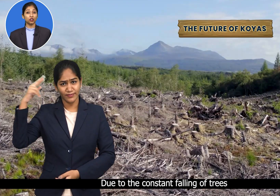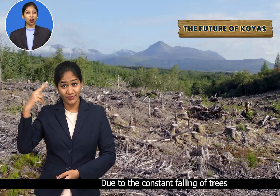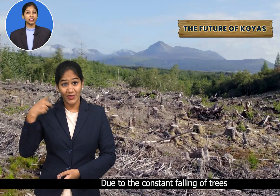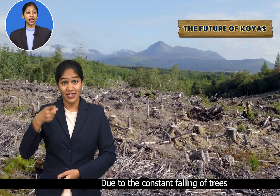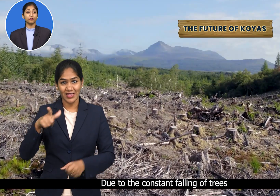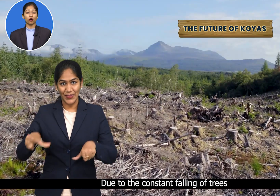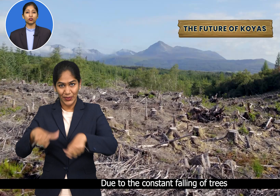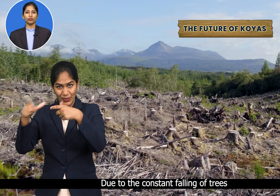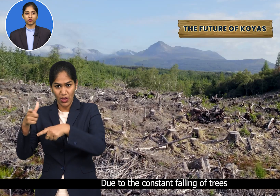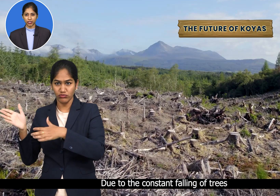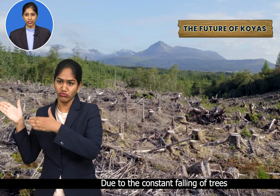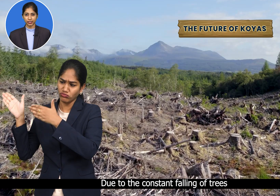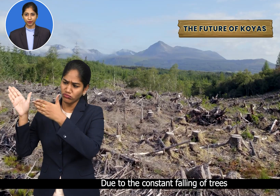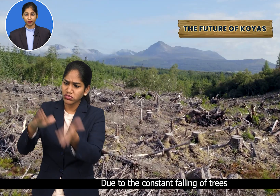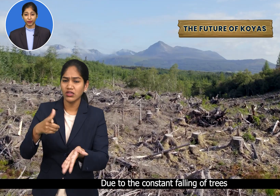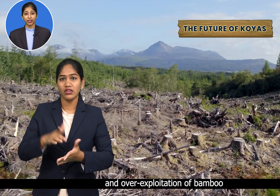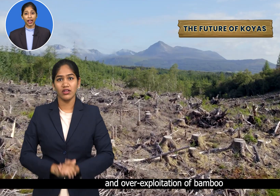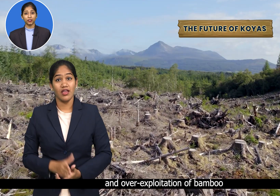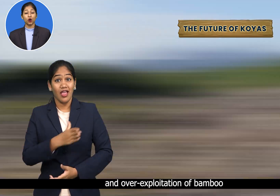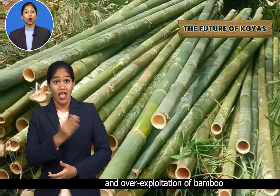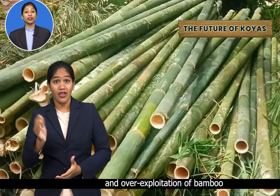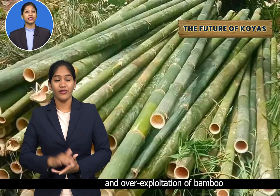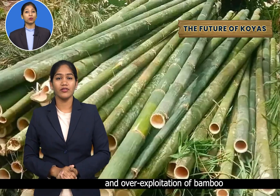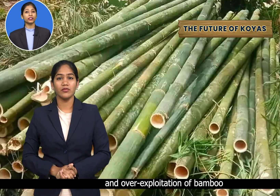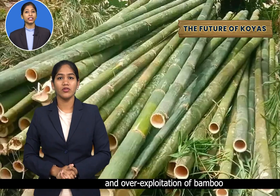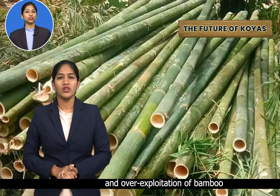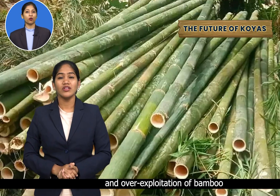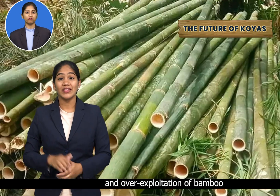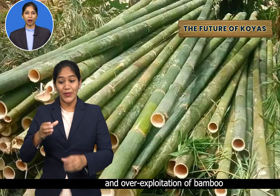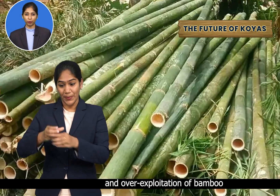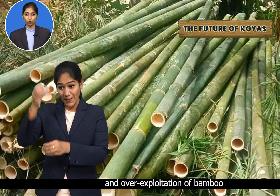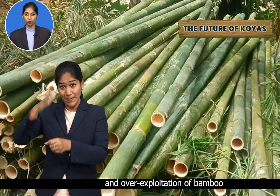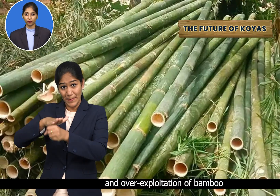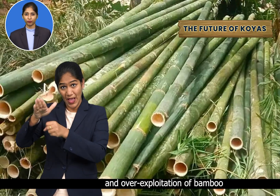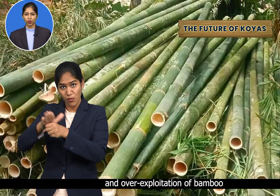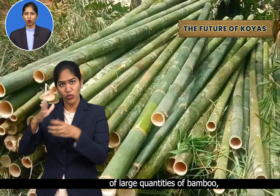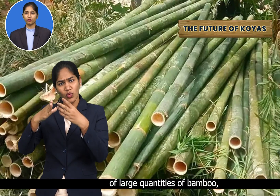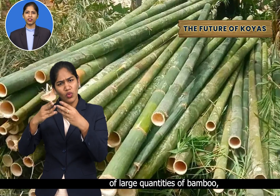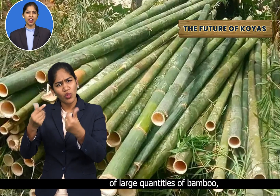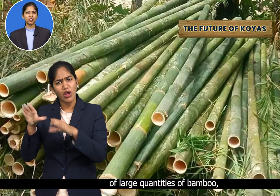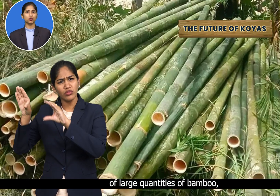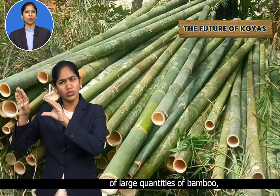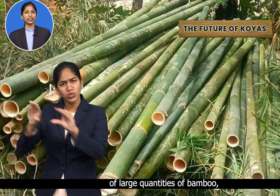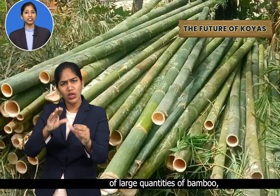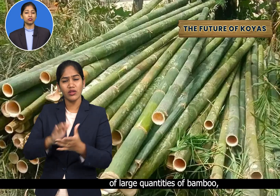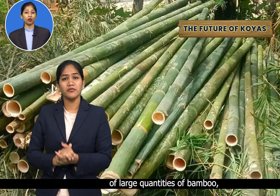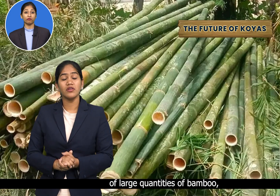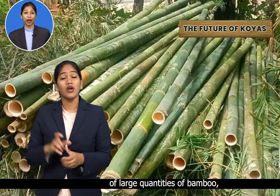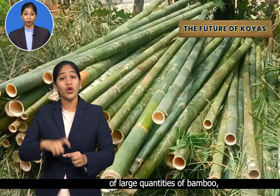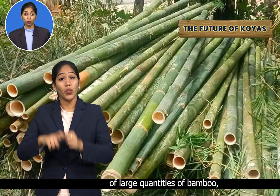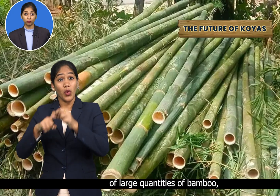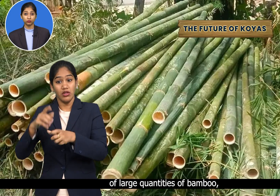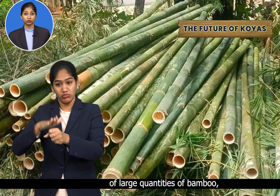Due to the constant falling of trees and over-exploitation of bamboo, of large quantities